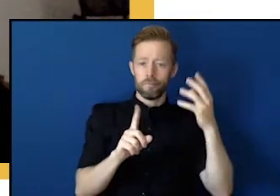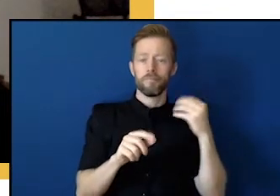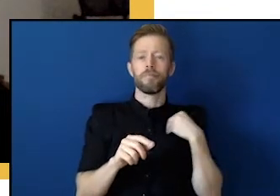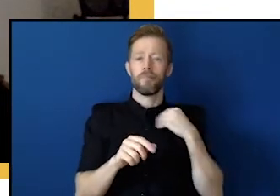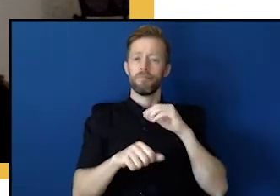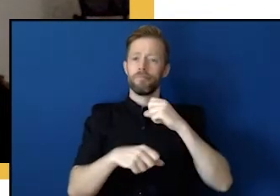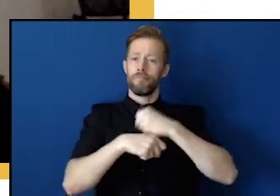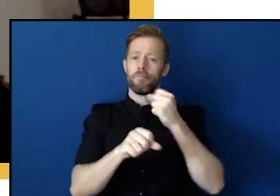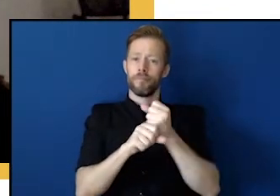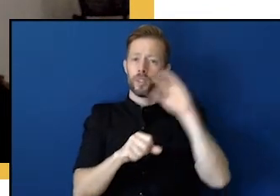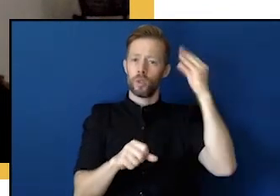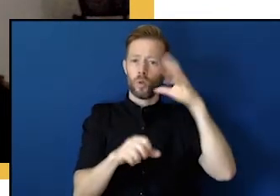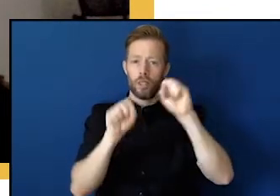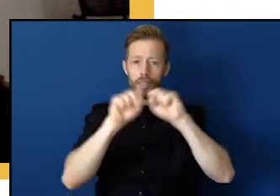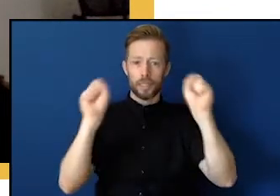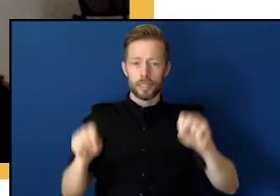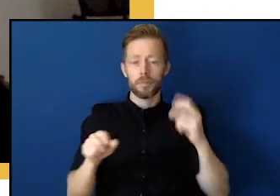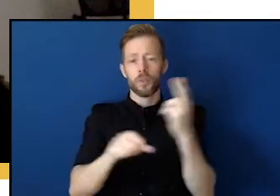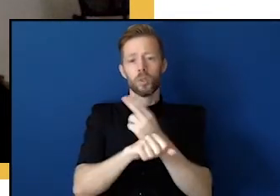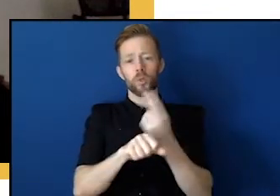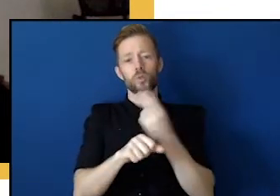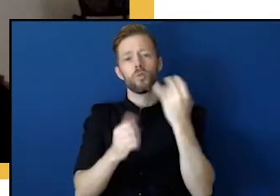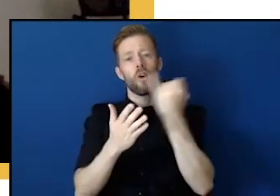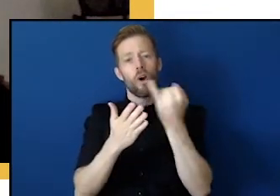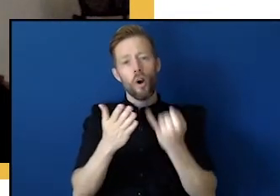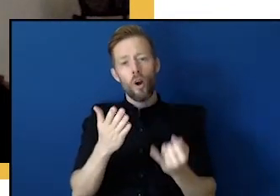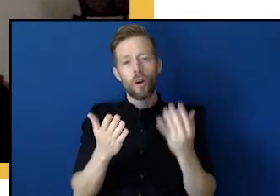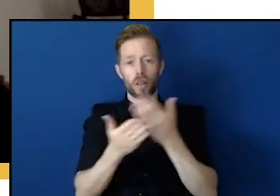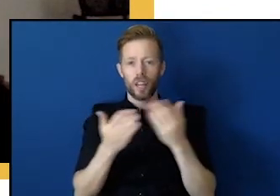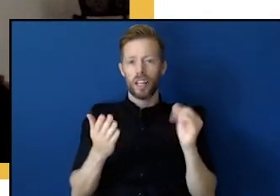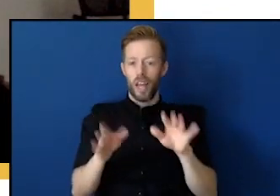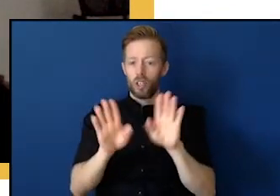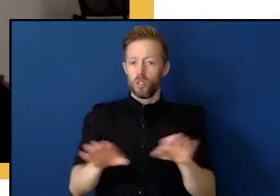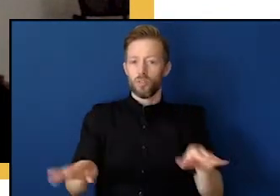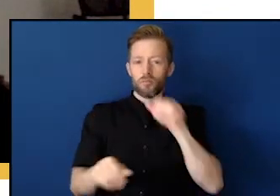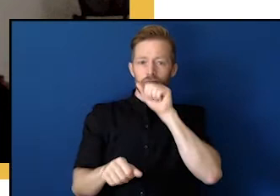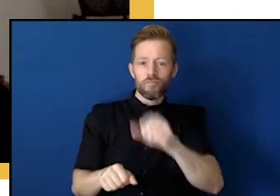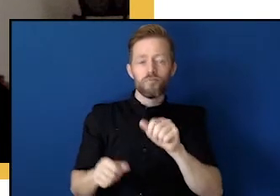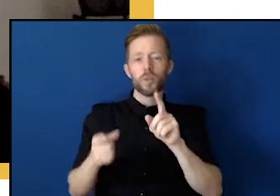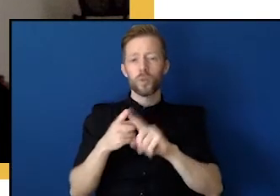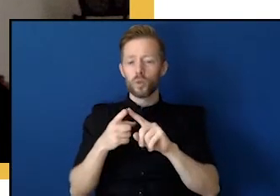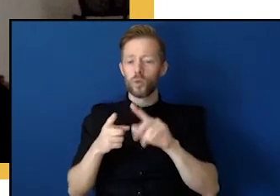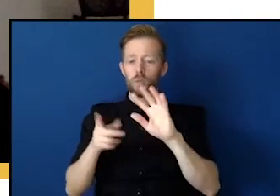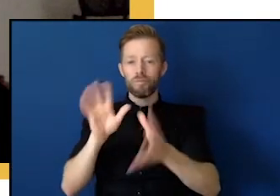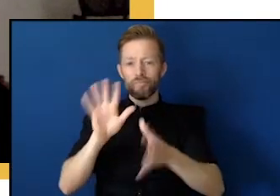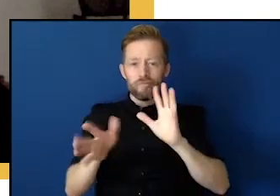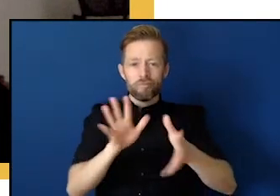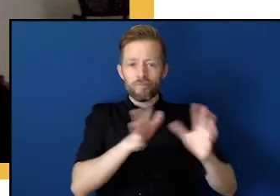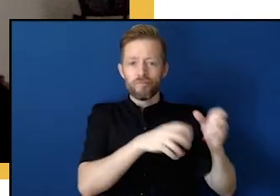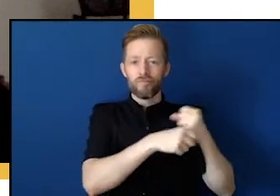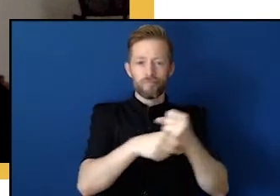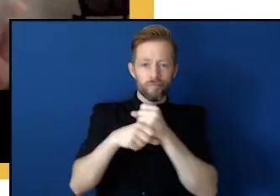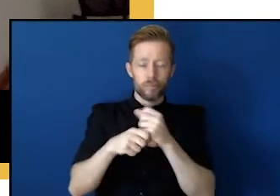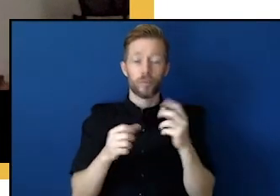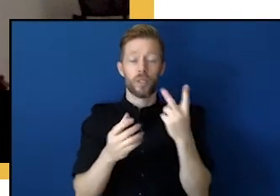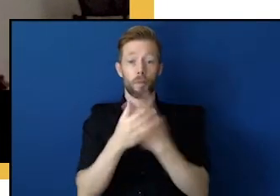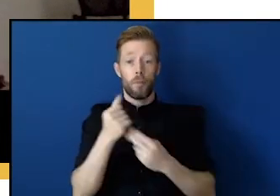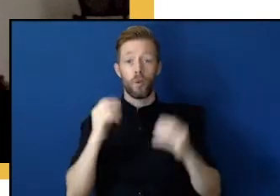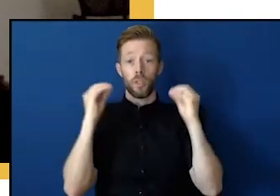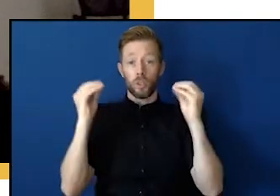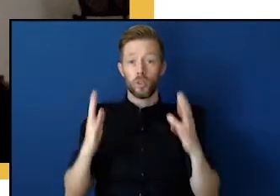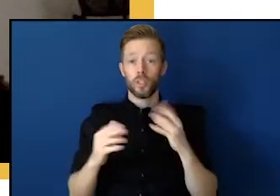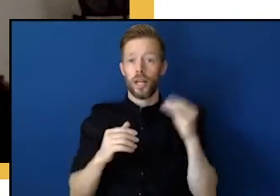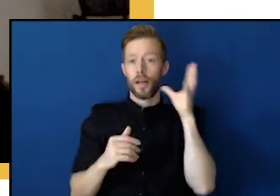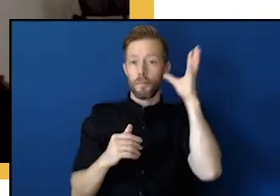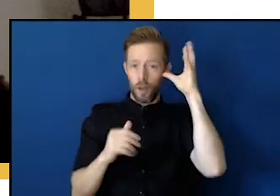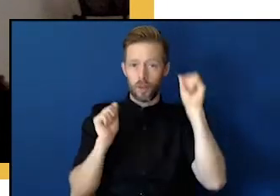by creating a solar system using arts and crafts which children will love to manipulate. Both